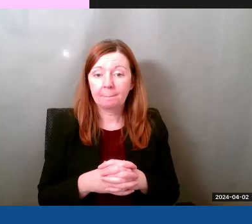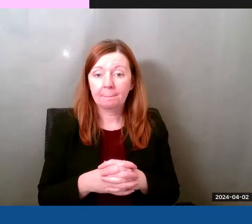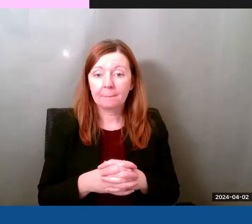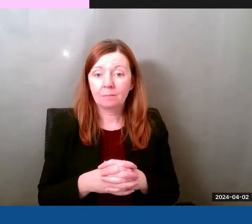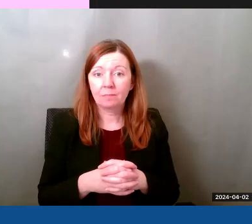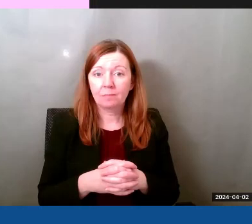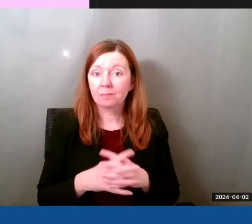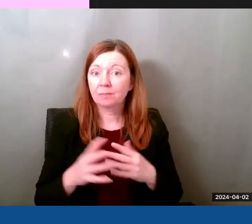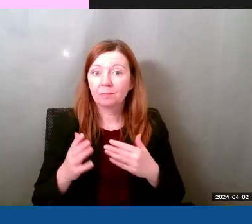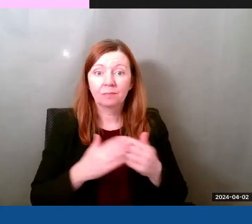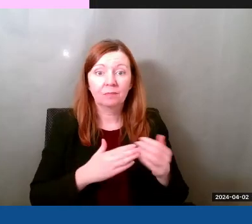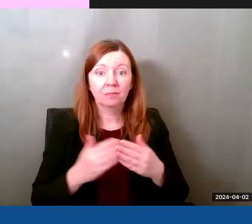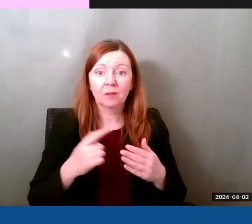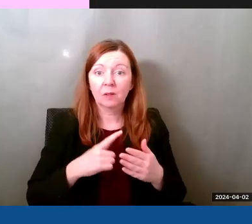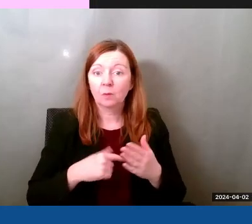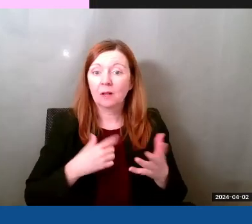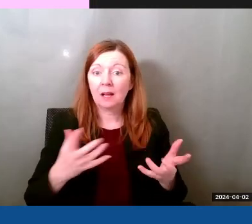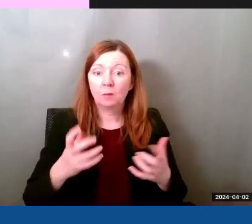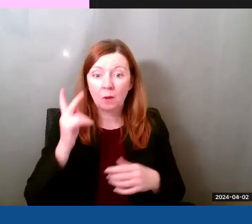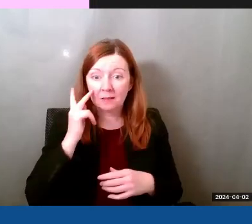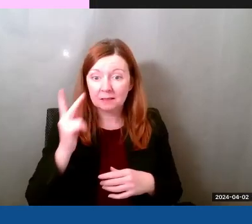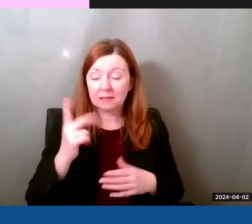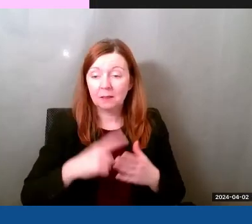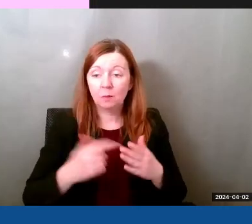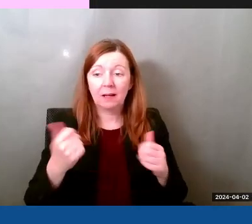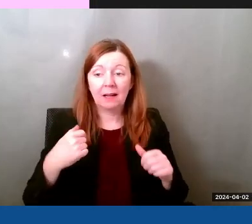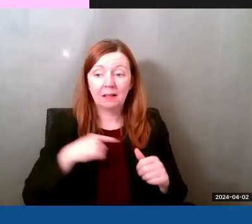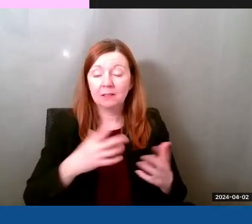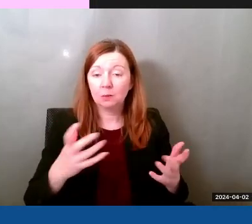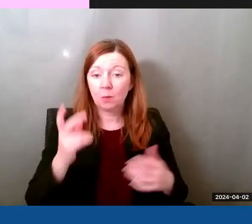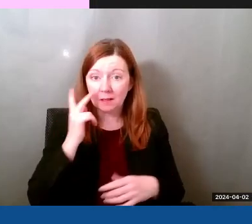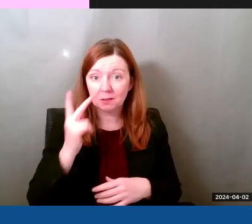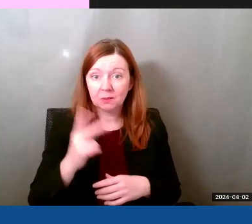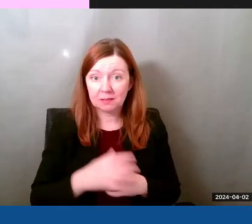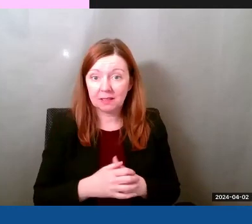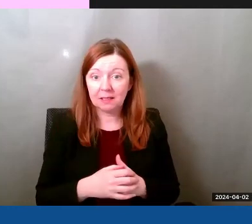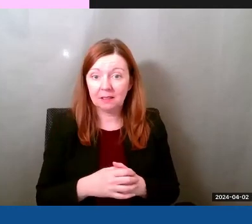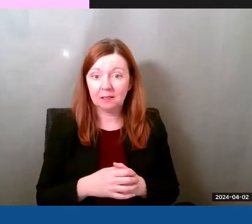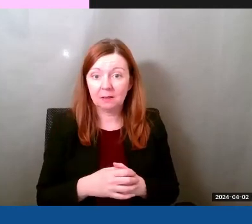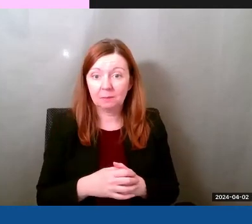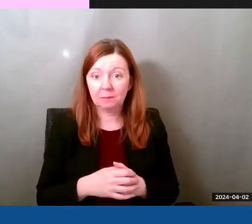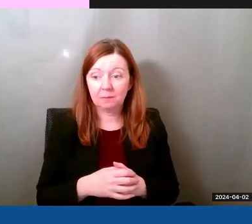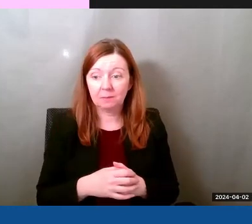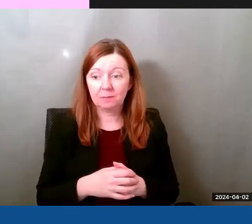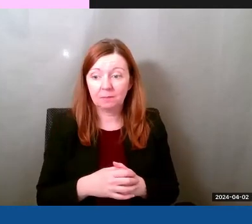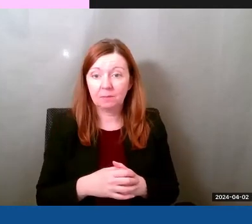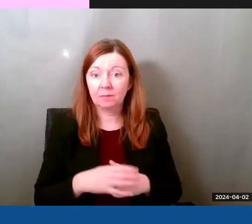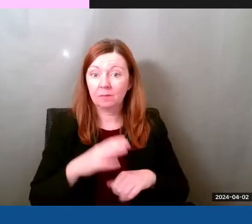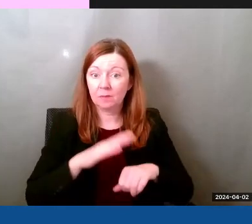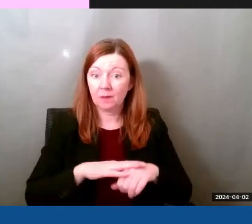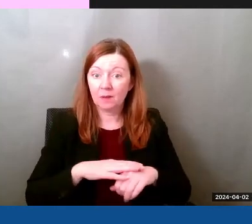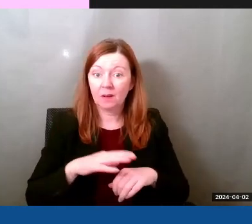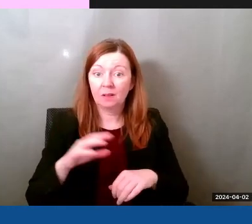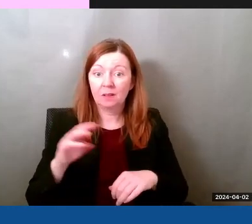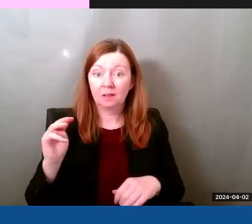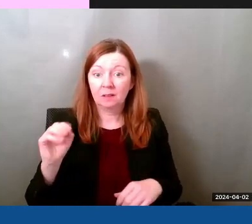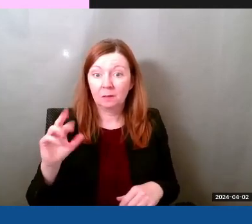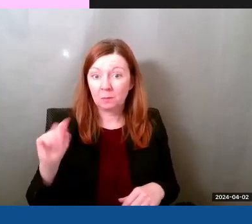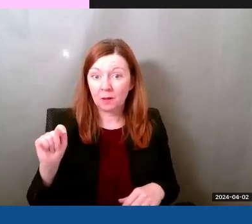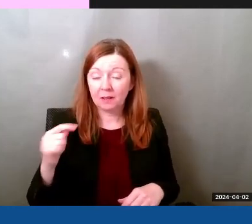regardless of what I would like to see or what any of us would like to see on Market Street,